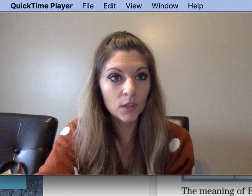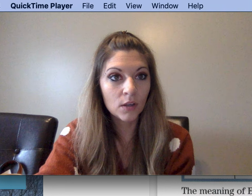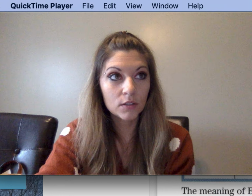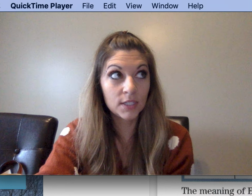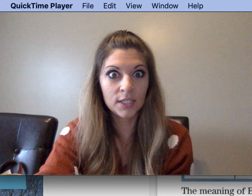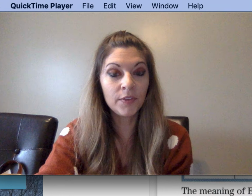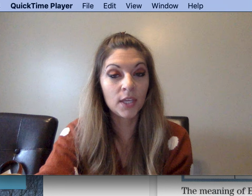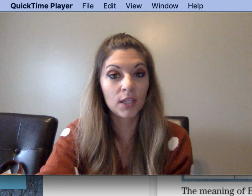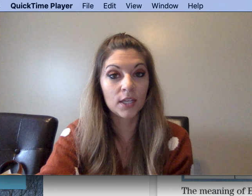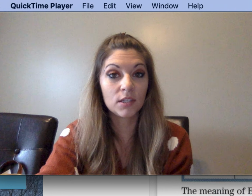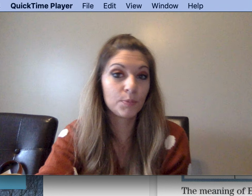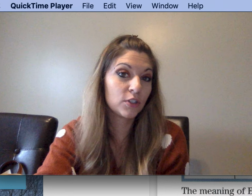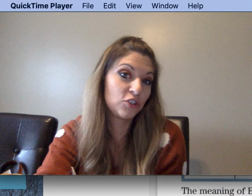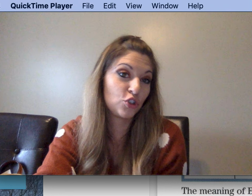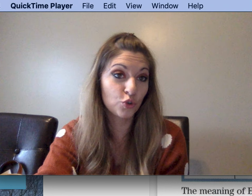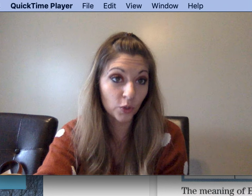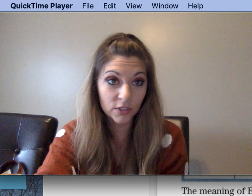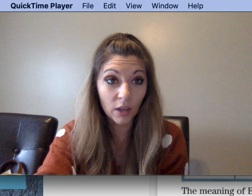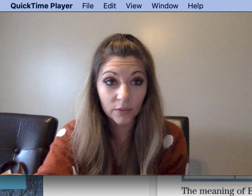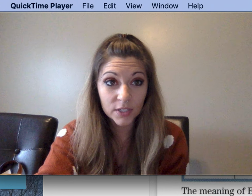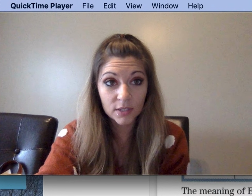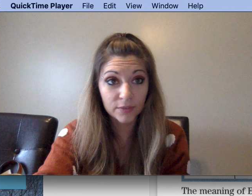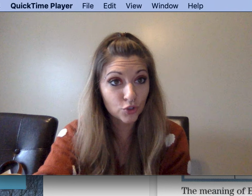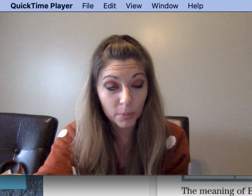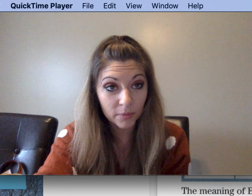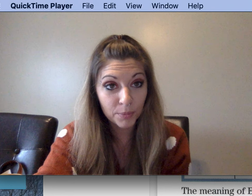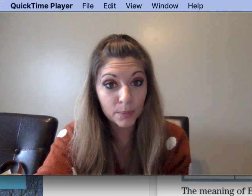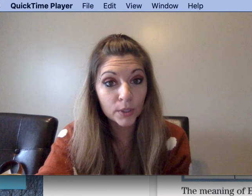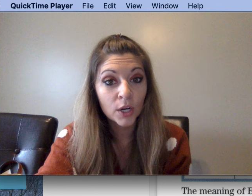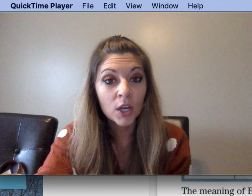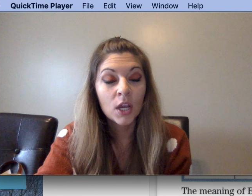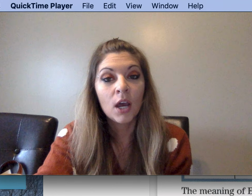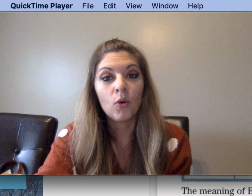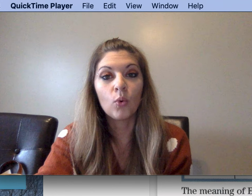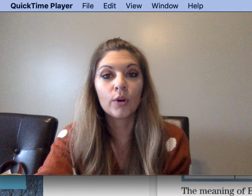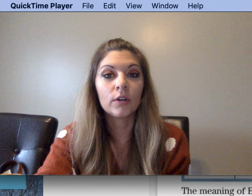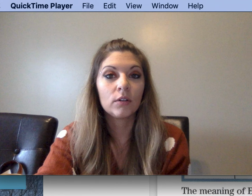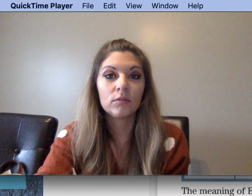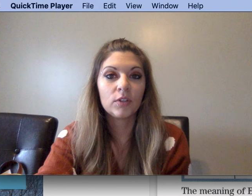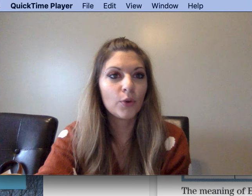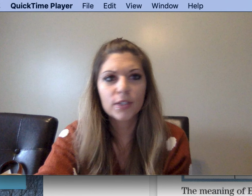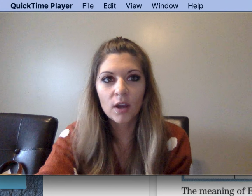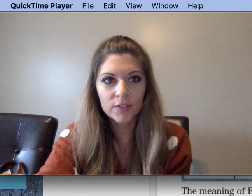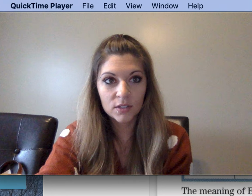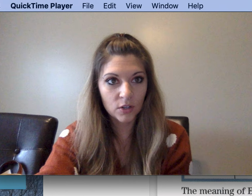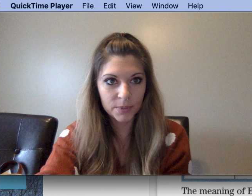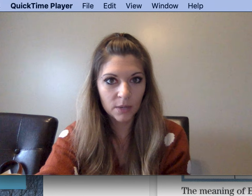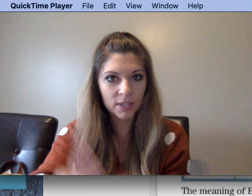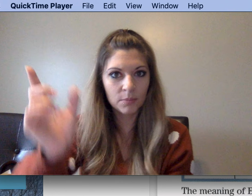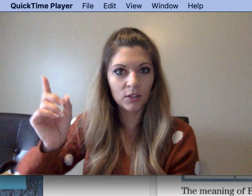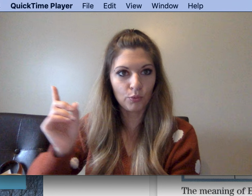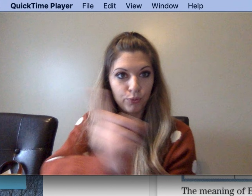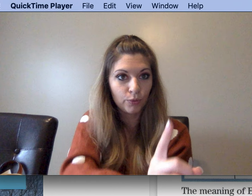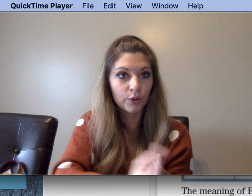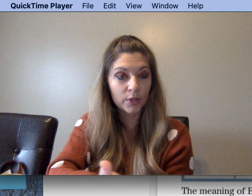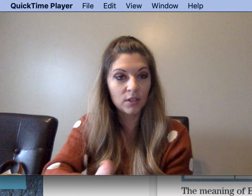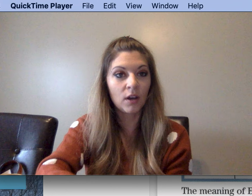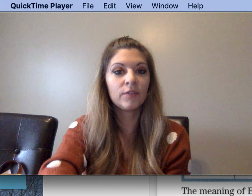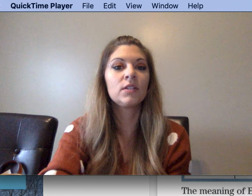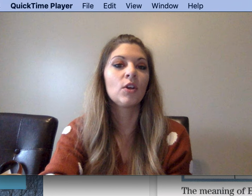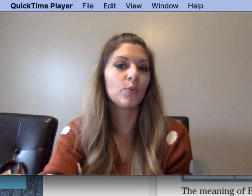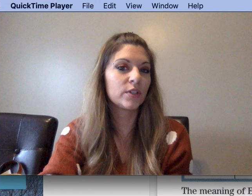significantly. Is this person just strolling to the office because they have to drop off a paper? or they're going to the office because they're upset about something, they're